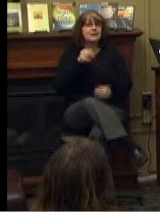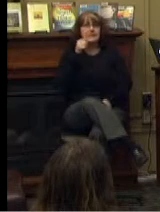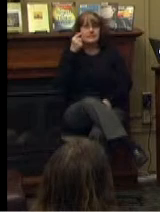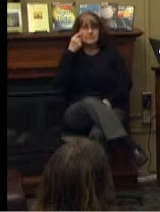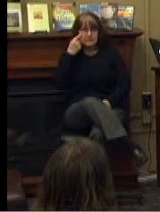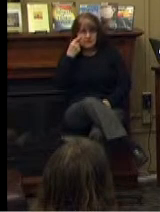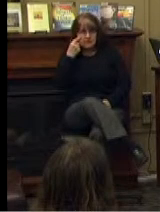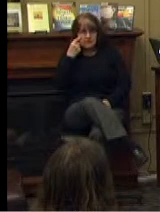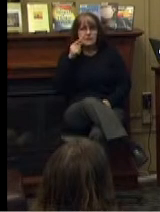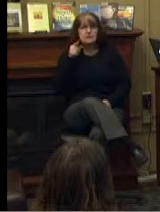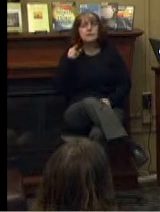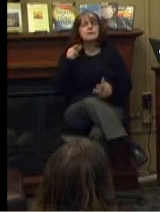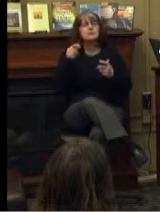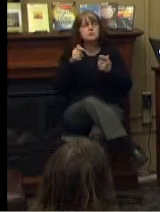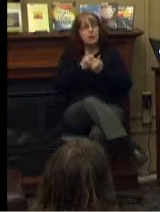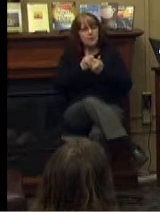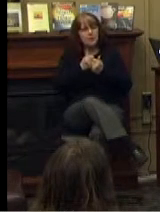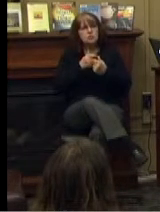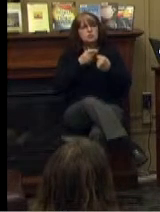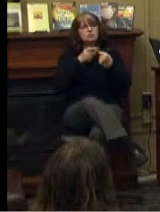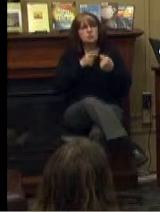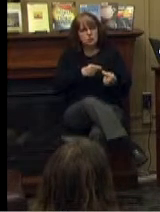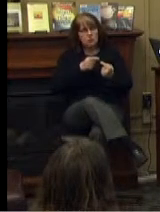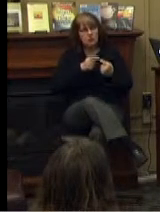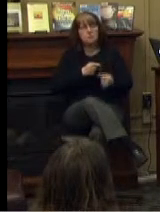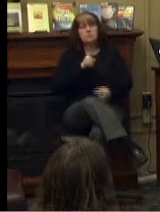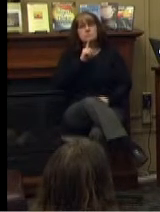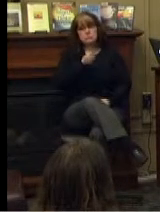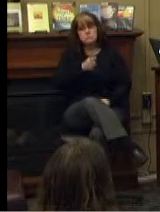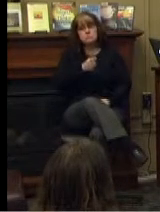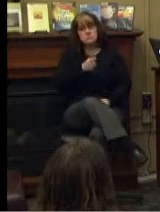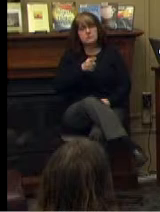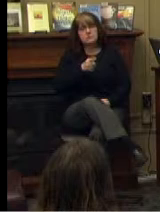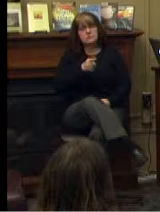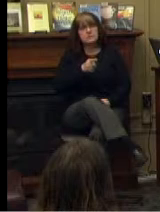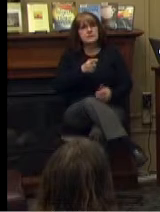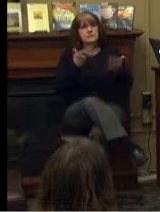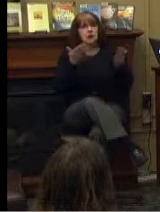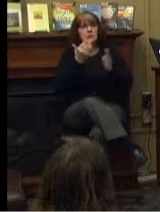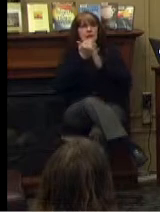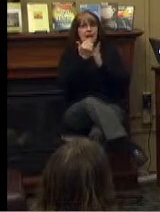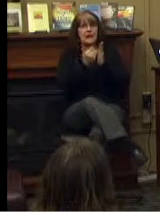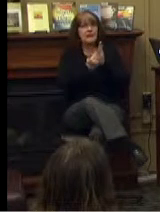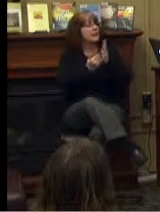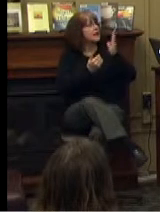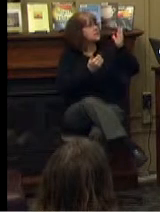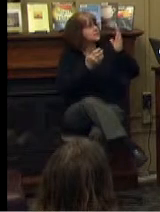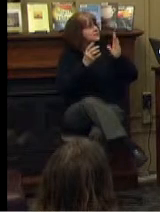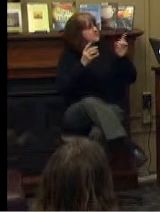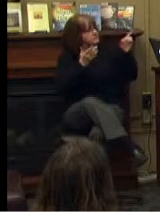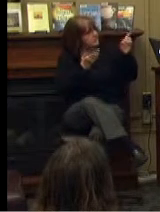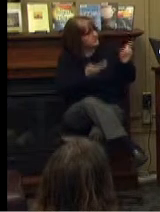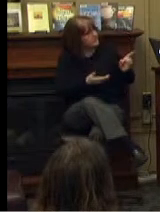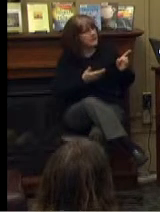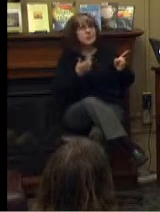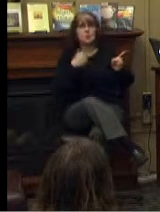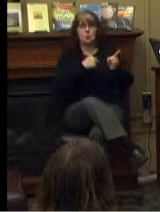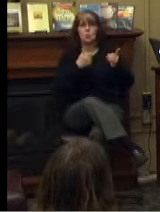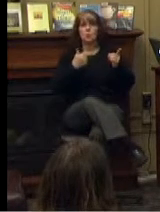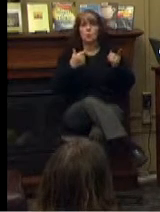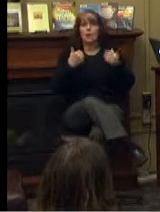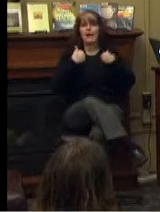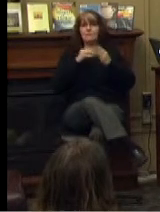challenges, their struggles, their impairments are still very real. And here is a list of some of those that we experience here at